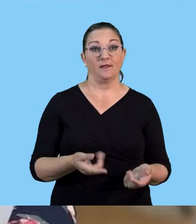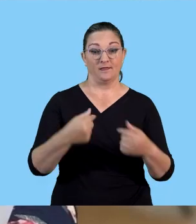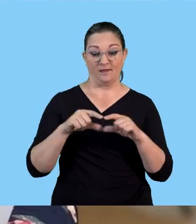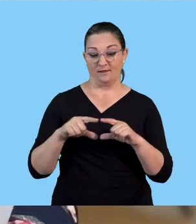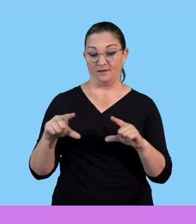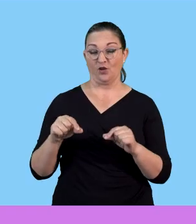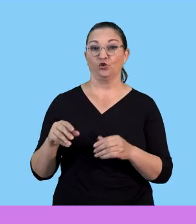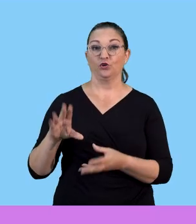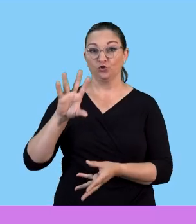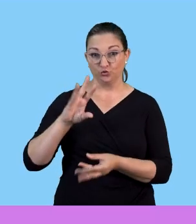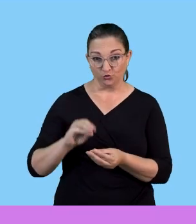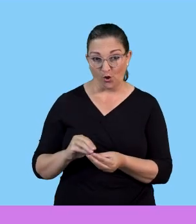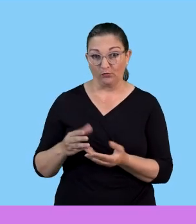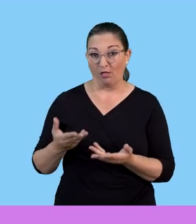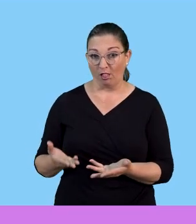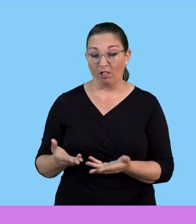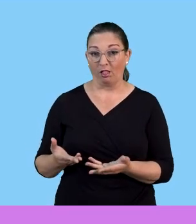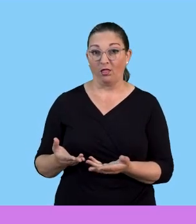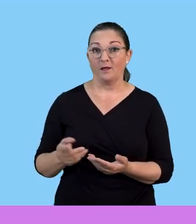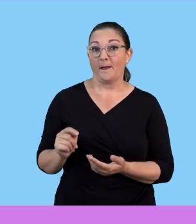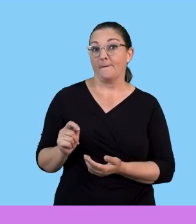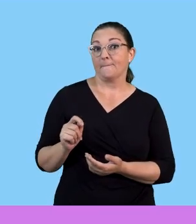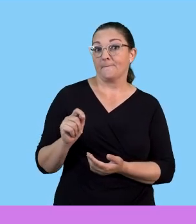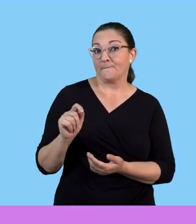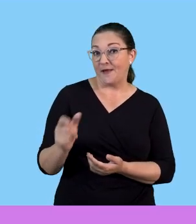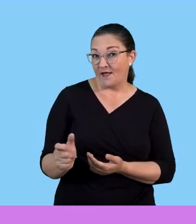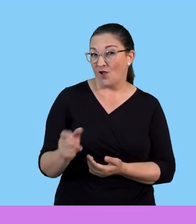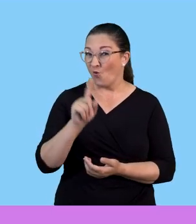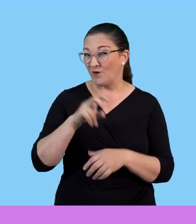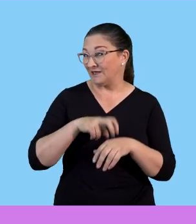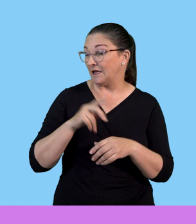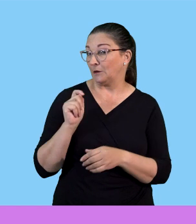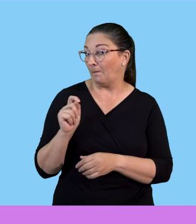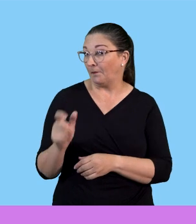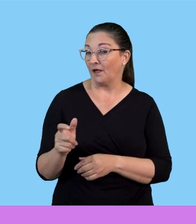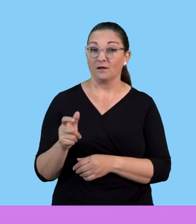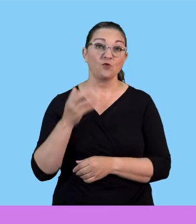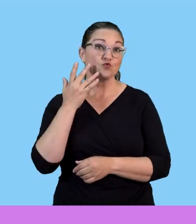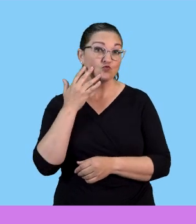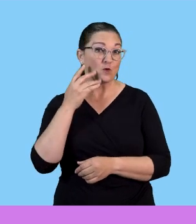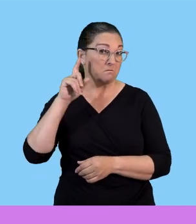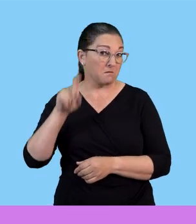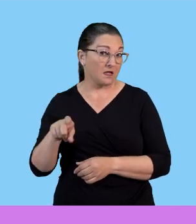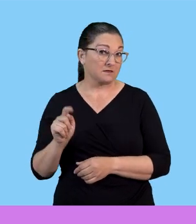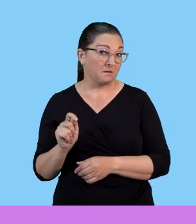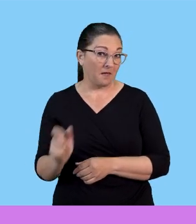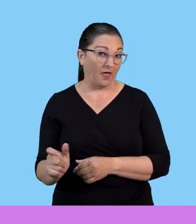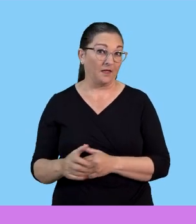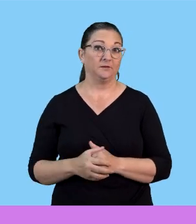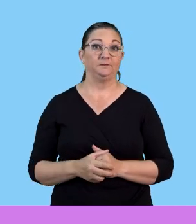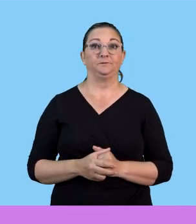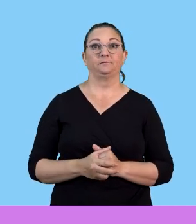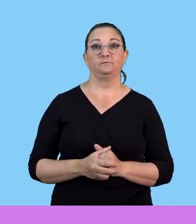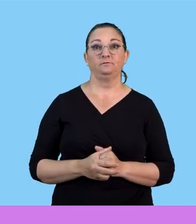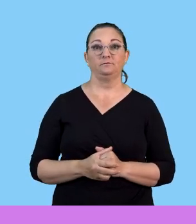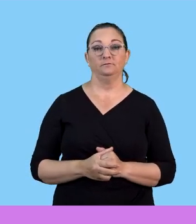And then the total due, this shows you the payment advice, what you need to pay and by when you